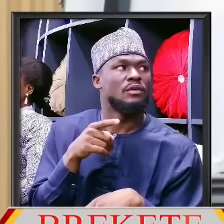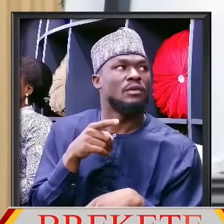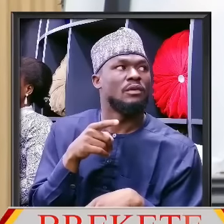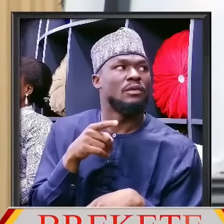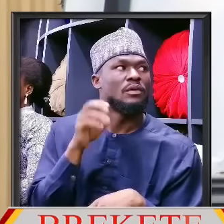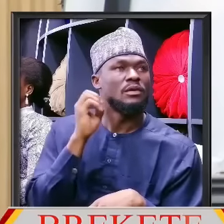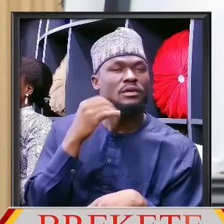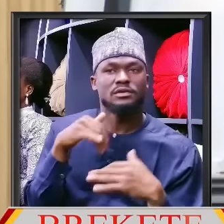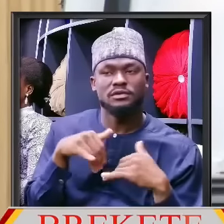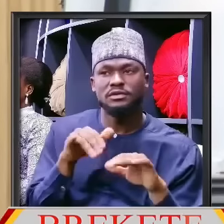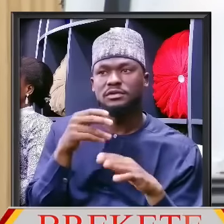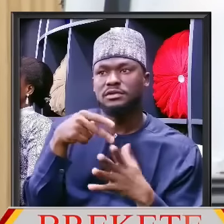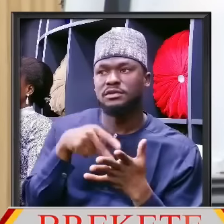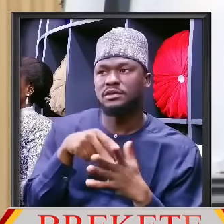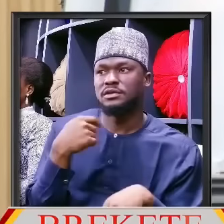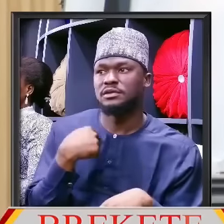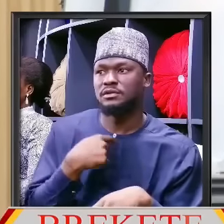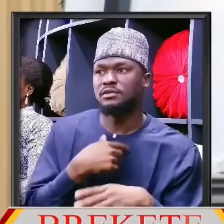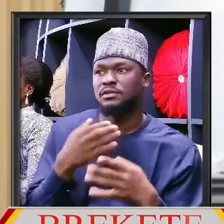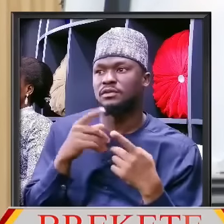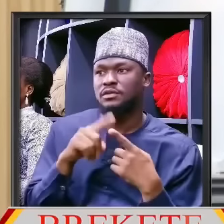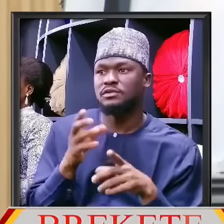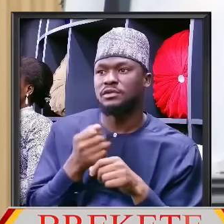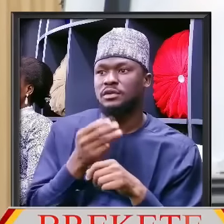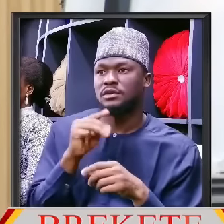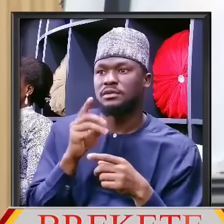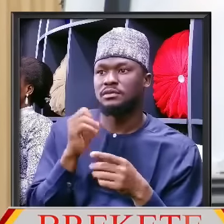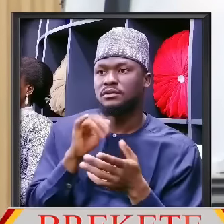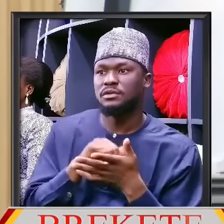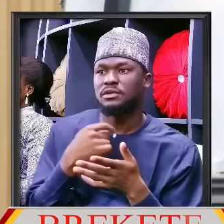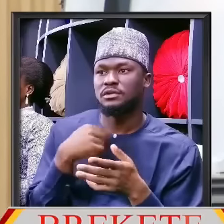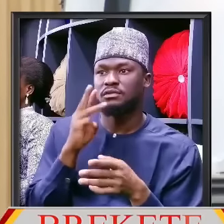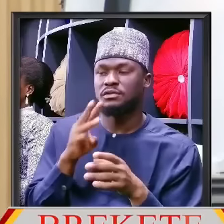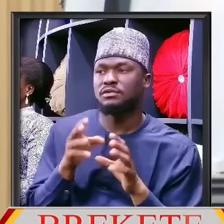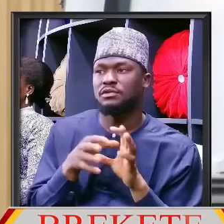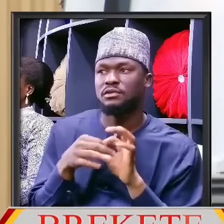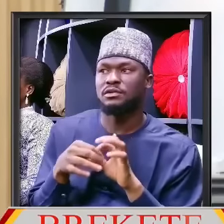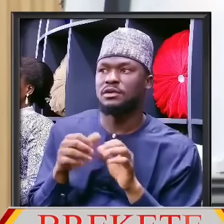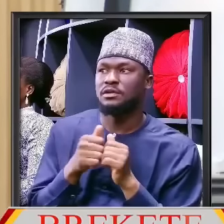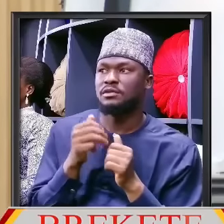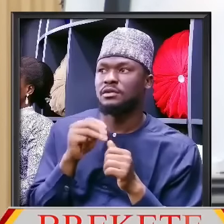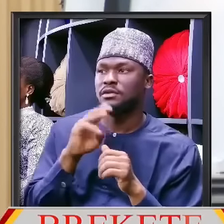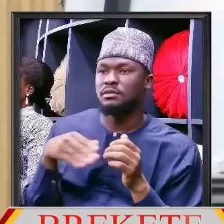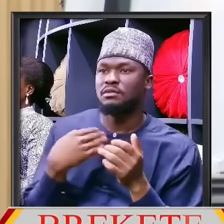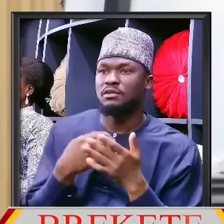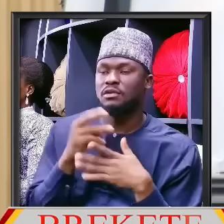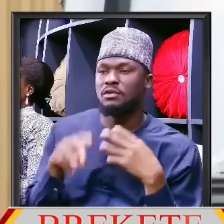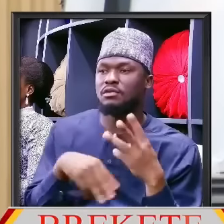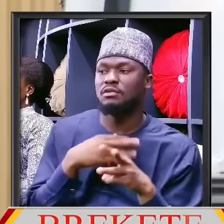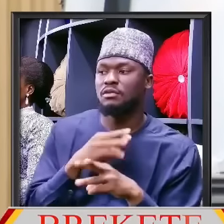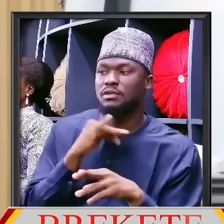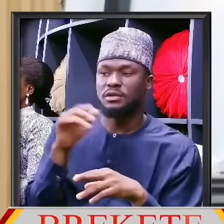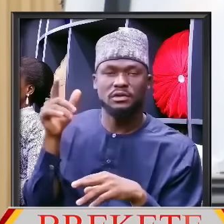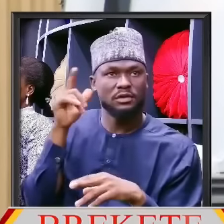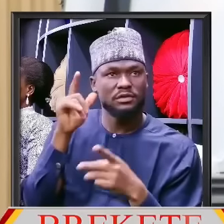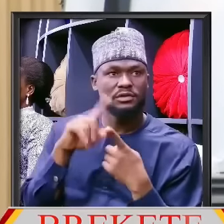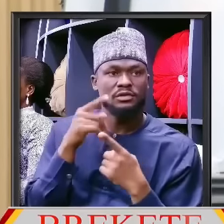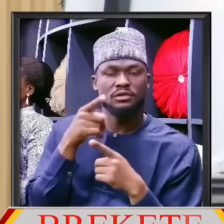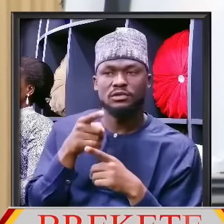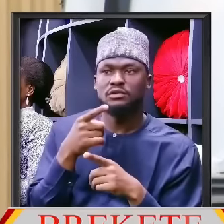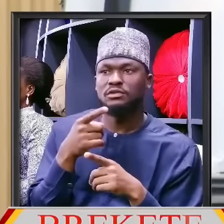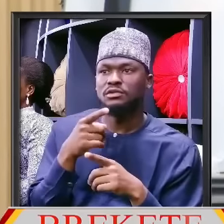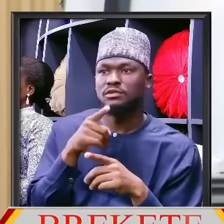And he is still standing by. We are trying to get him so that we join him to this call. The whole world is listening to you. Make you take